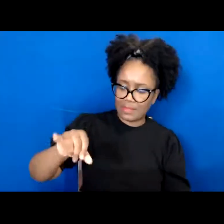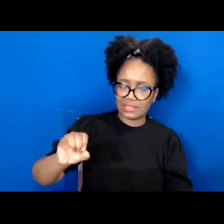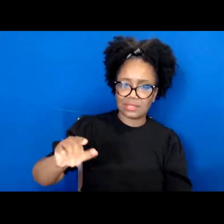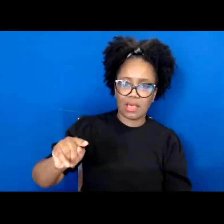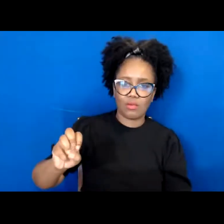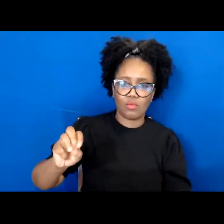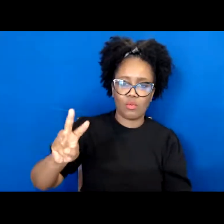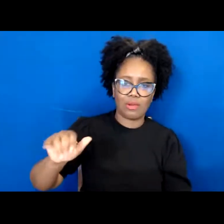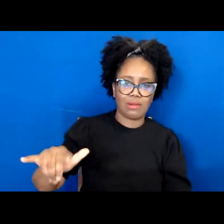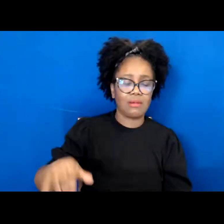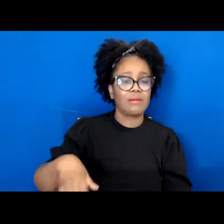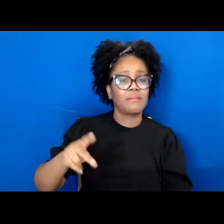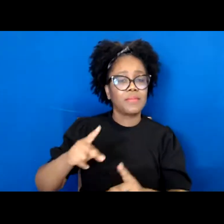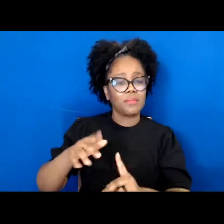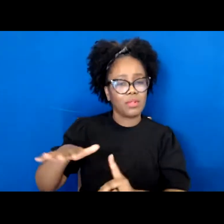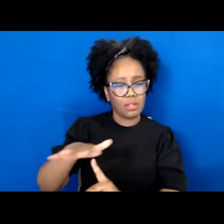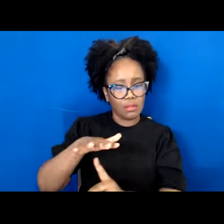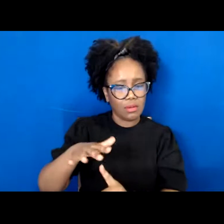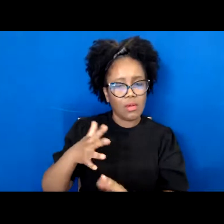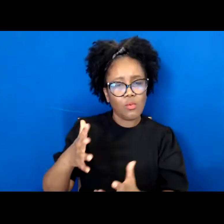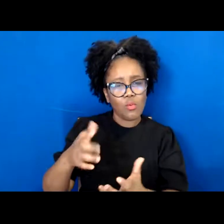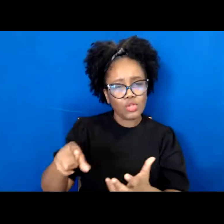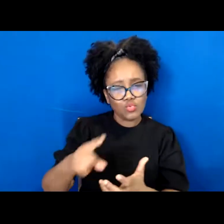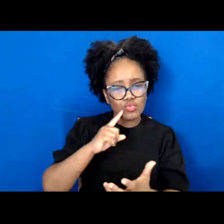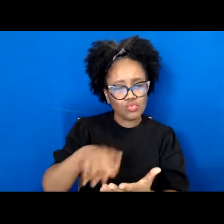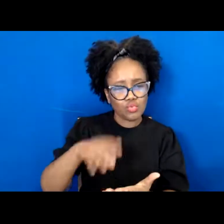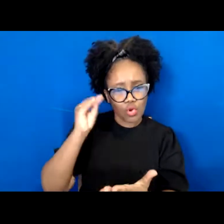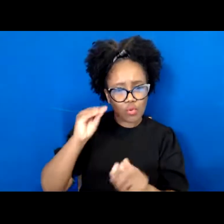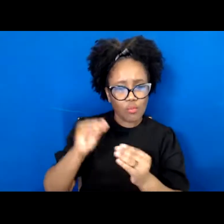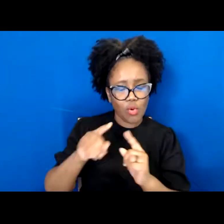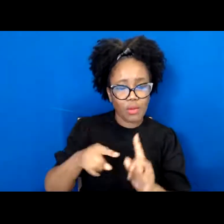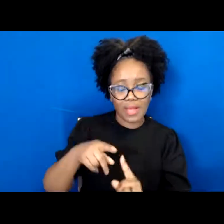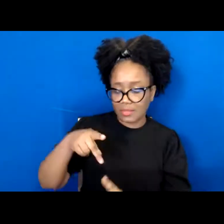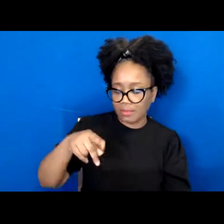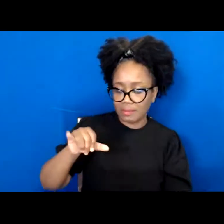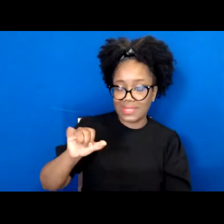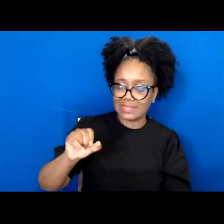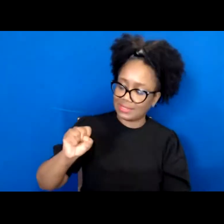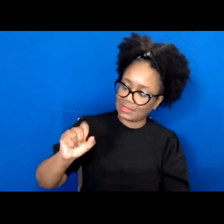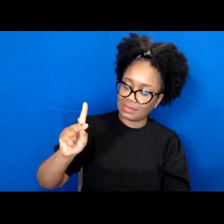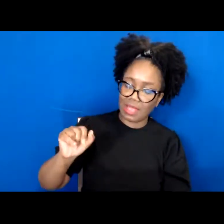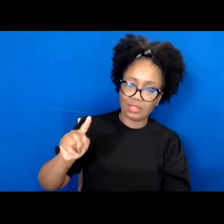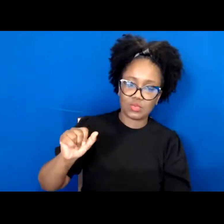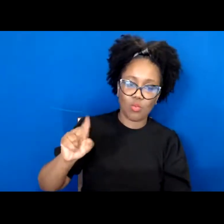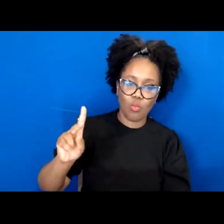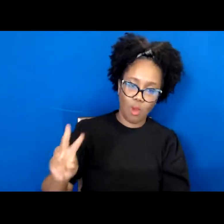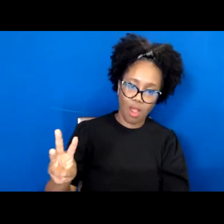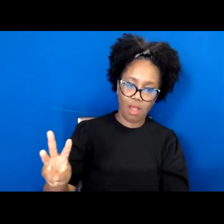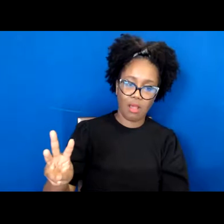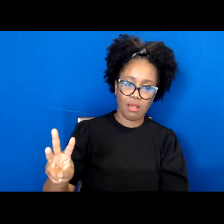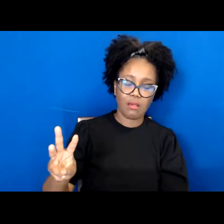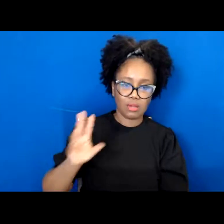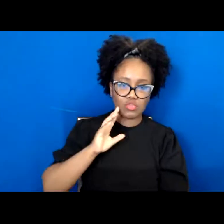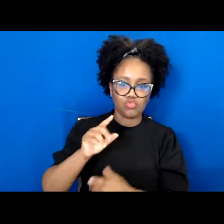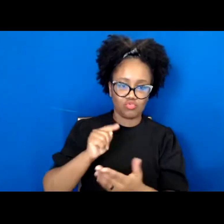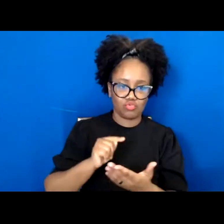region, we respectfully ask you to consider learning more about the Piscataway Kano tribe, the people where the rivers blend, and to invest energy in